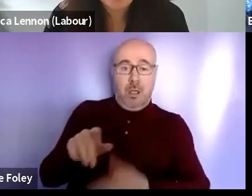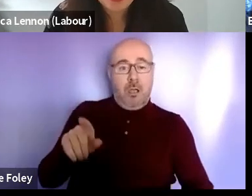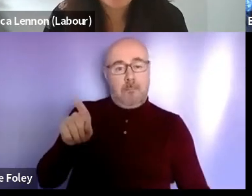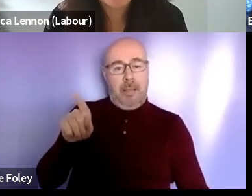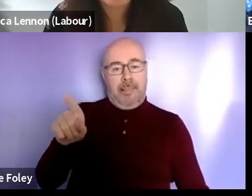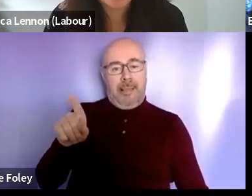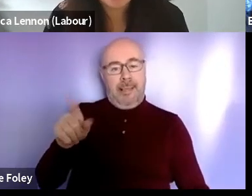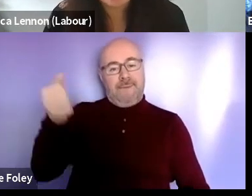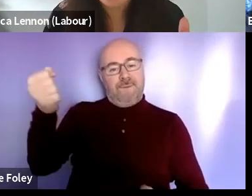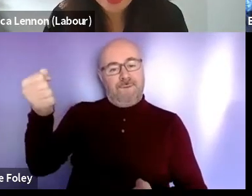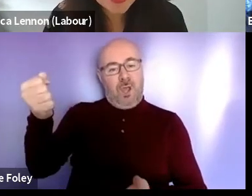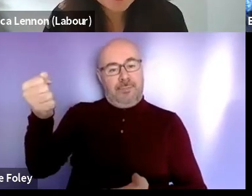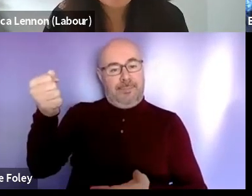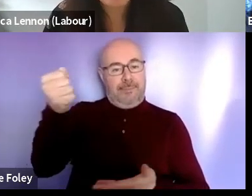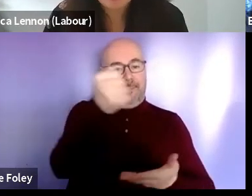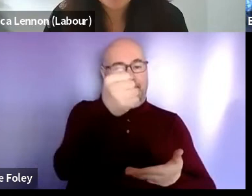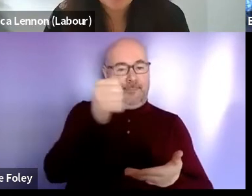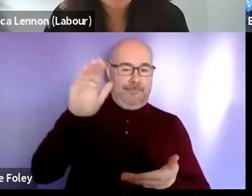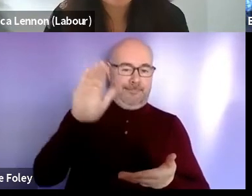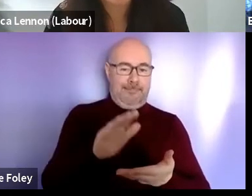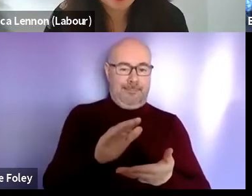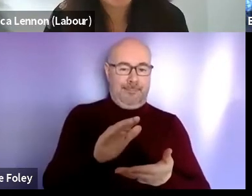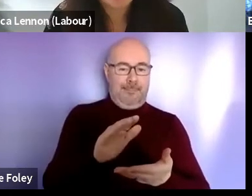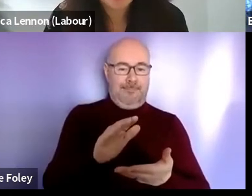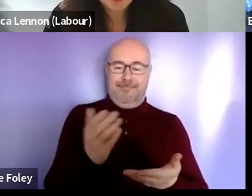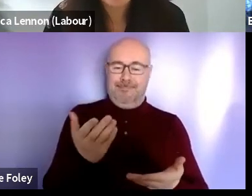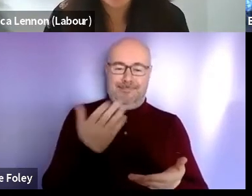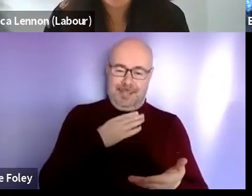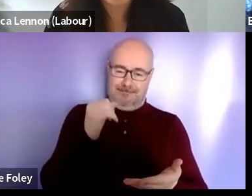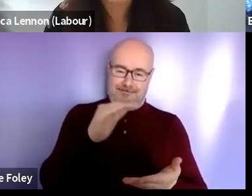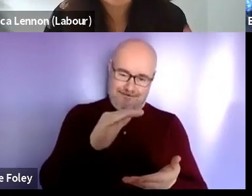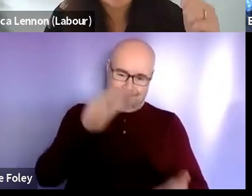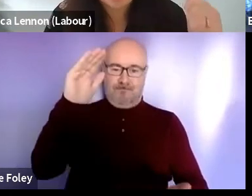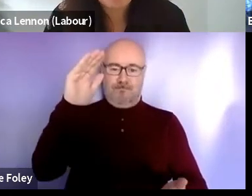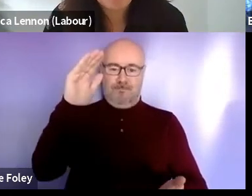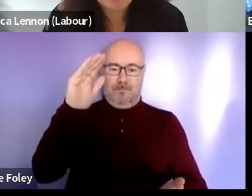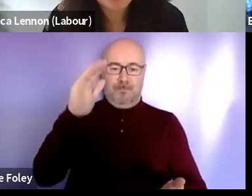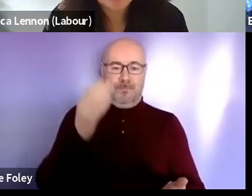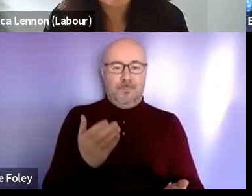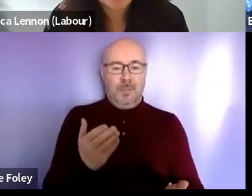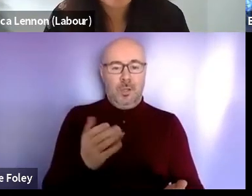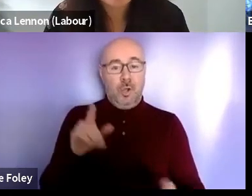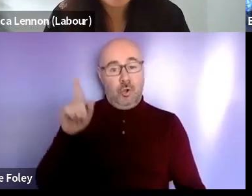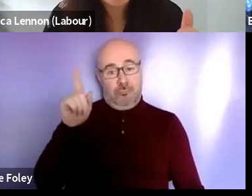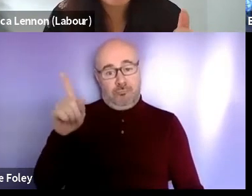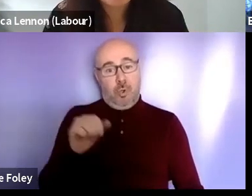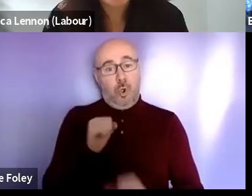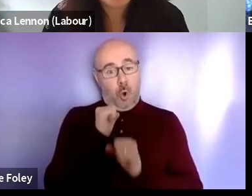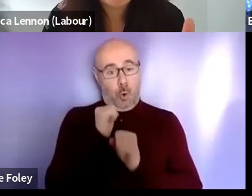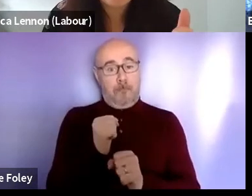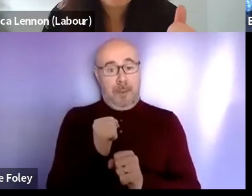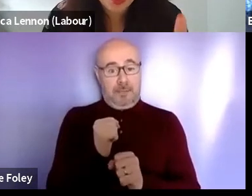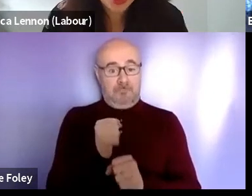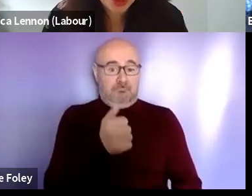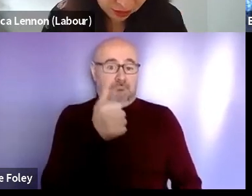be the test for candidates and parties in this election. It's not just making the commitment, it's having the